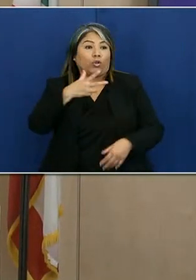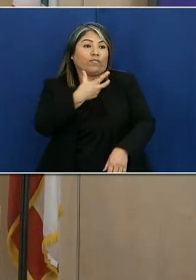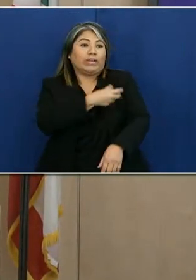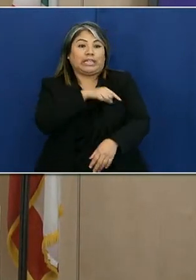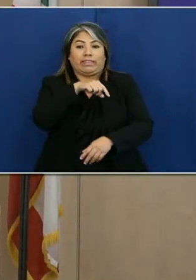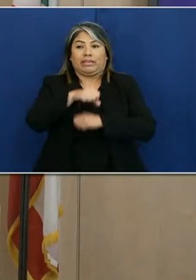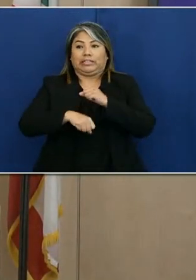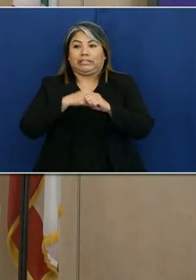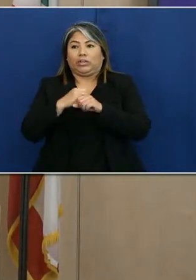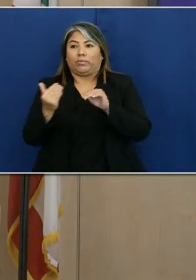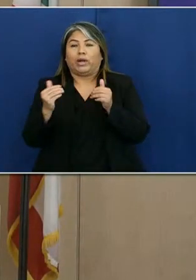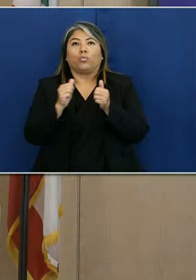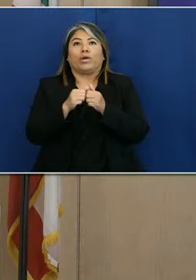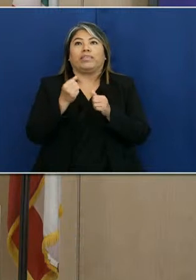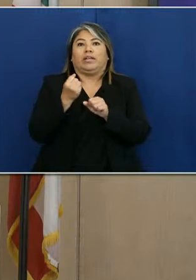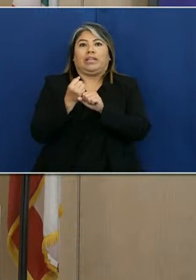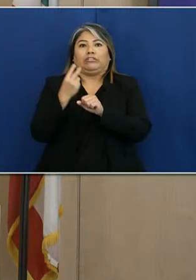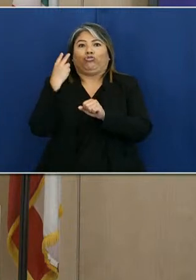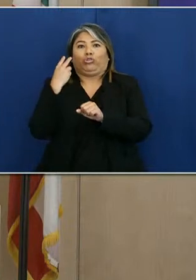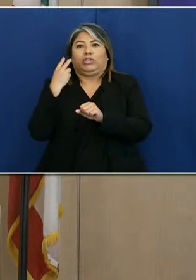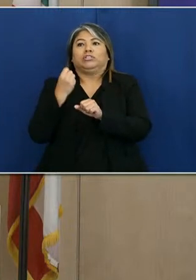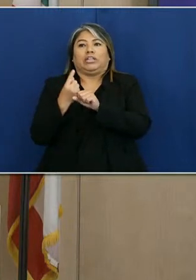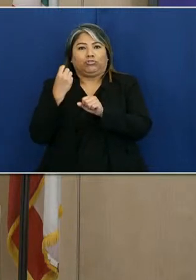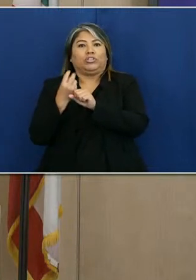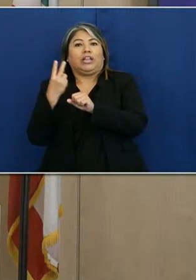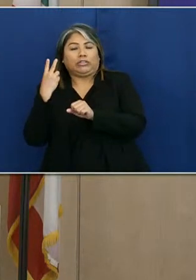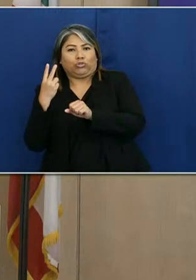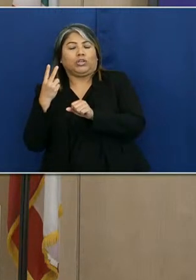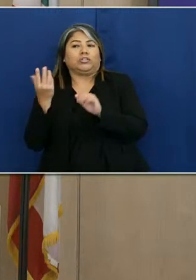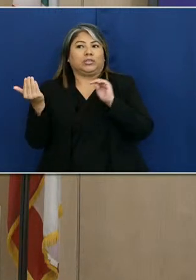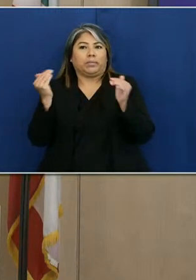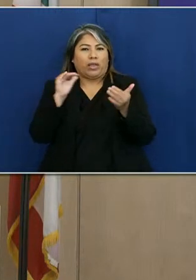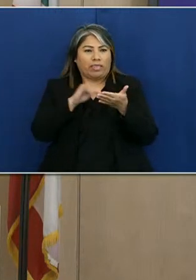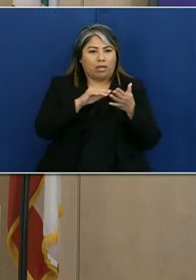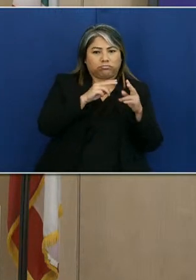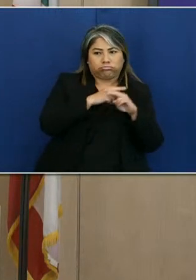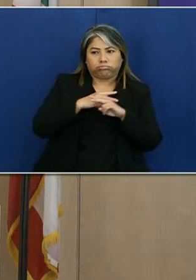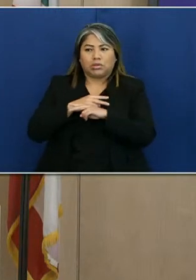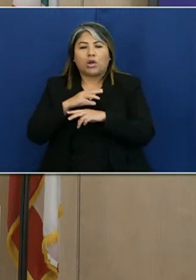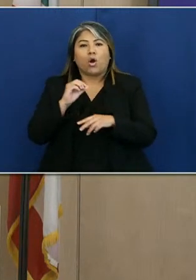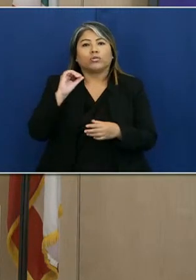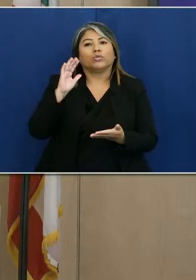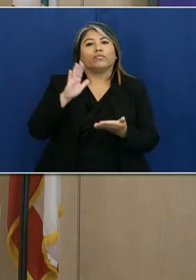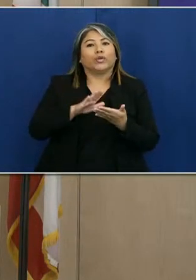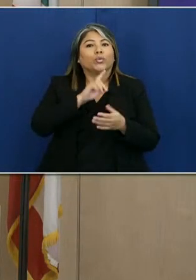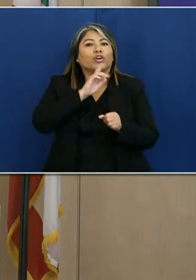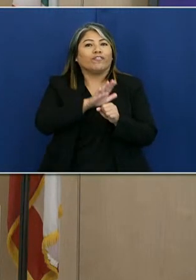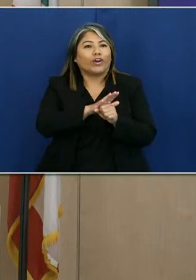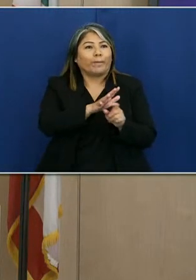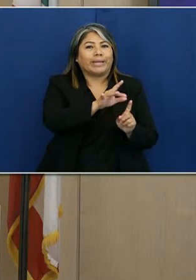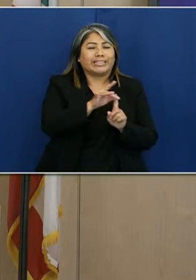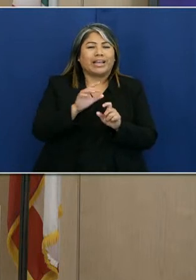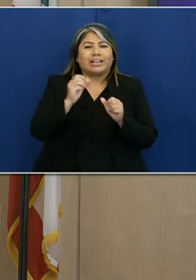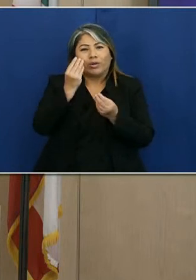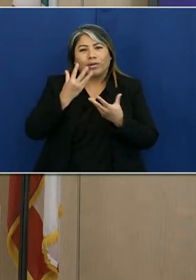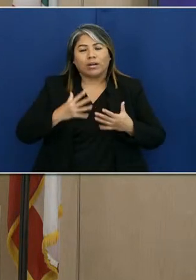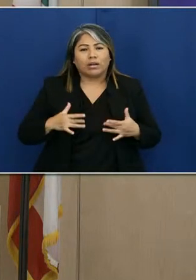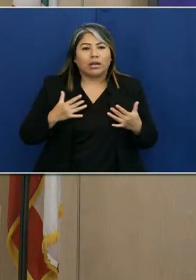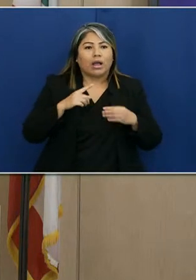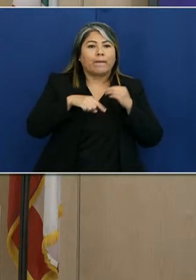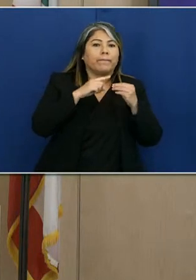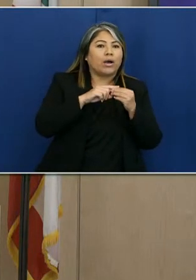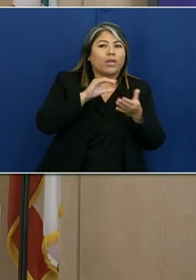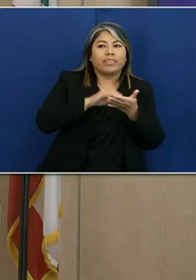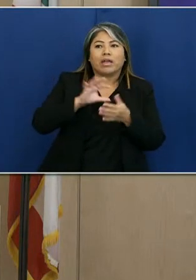year compared to this point over the last 2 years, while there are also fewer confirmed flu cases. Can you give us an update on the